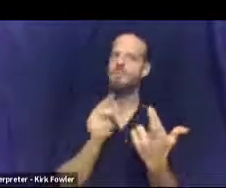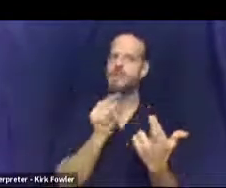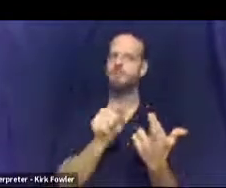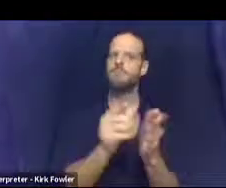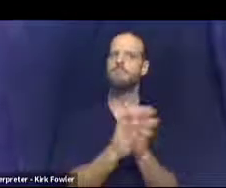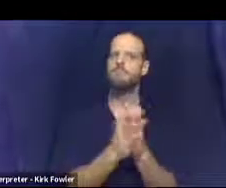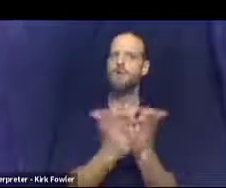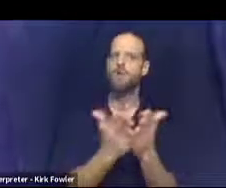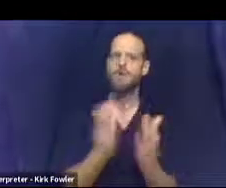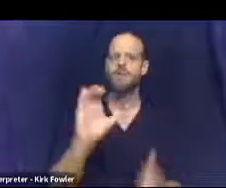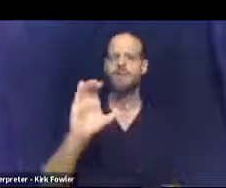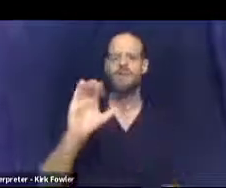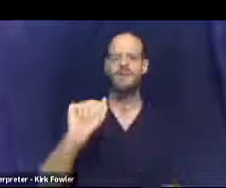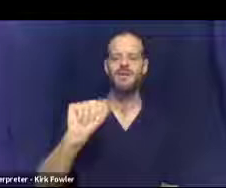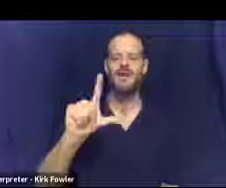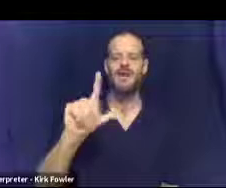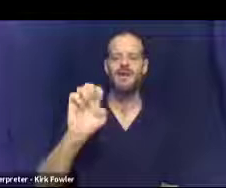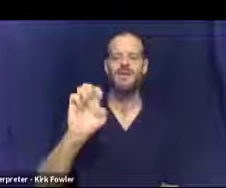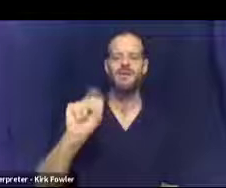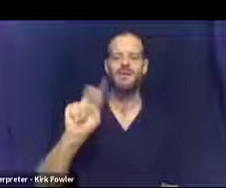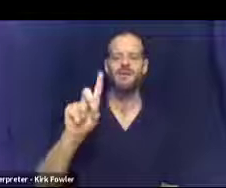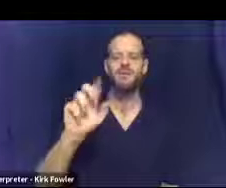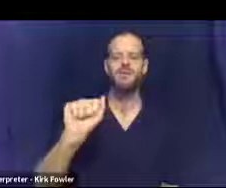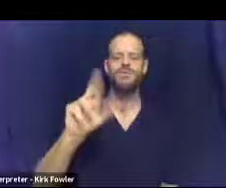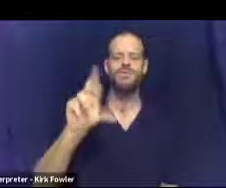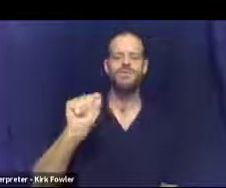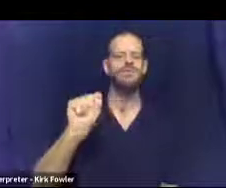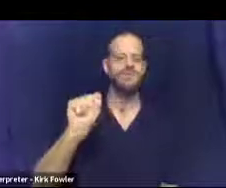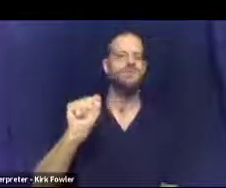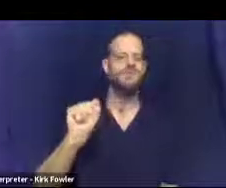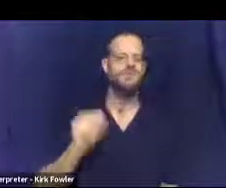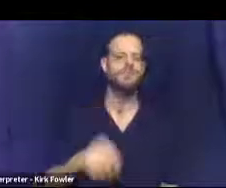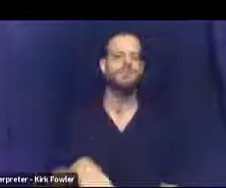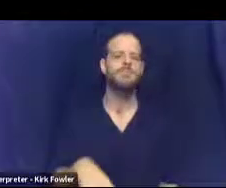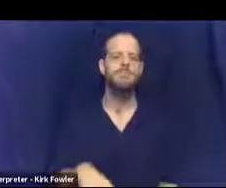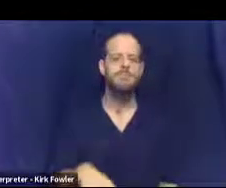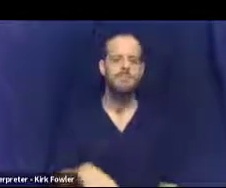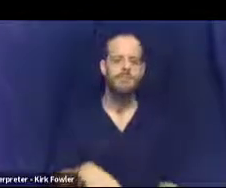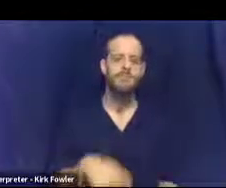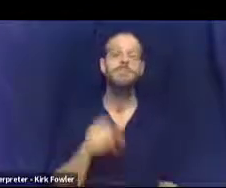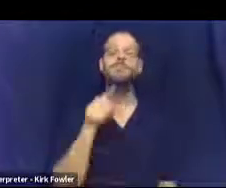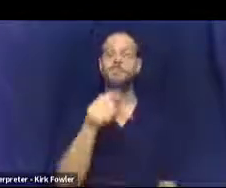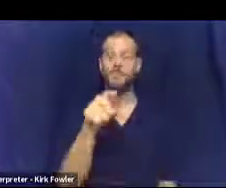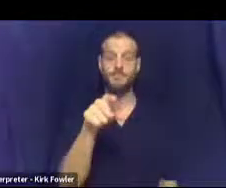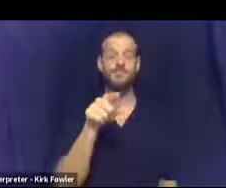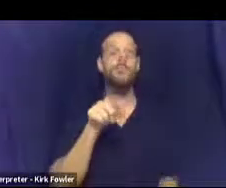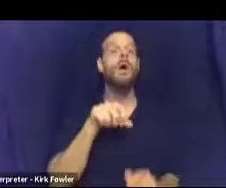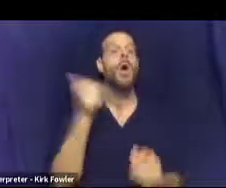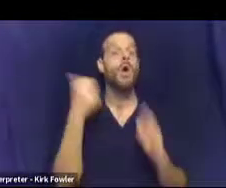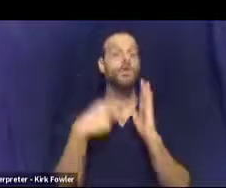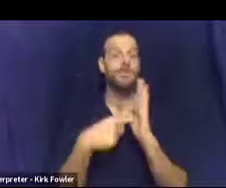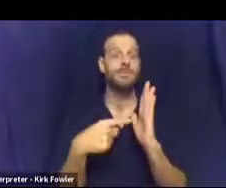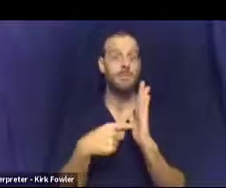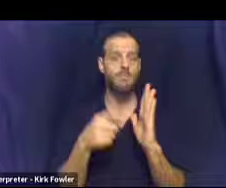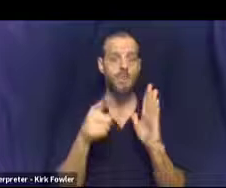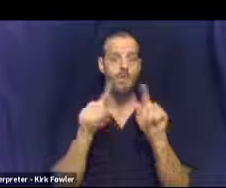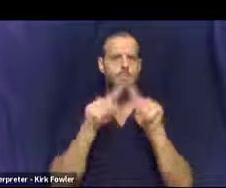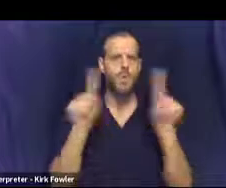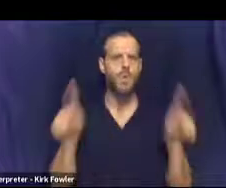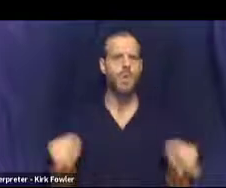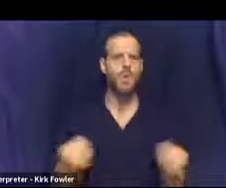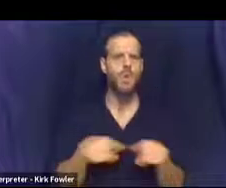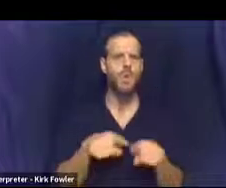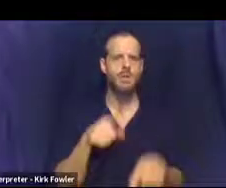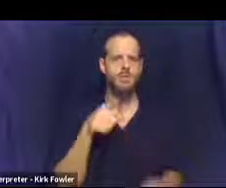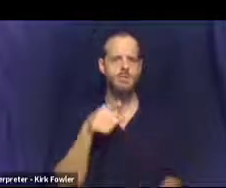This is just another example. This is looks like a portable system, so it can be on a clipboard as he finishes the activities, he can put a sticker on them.